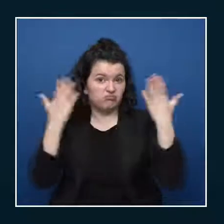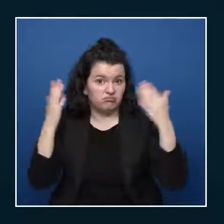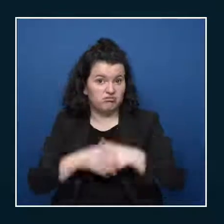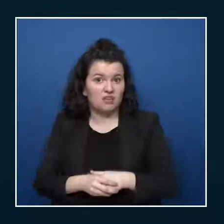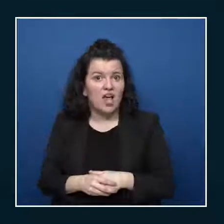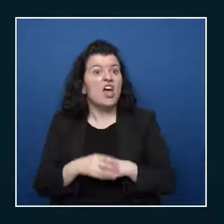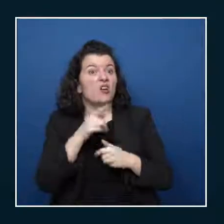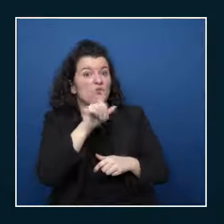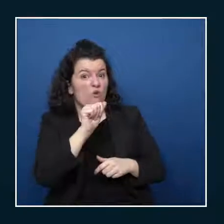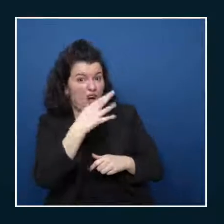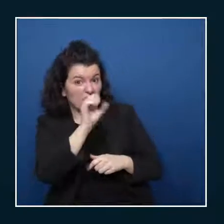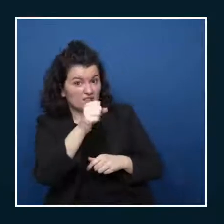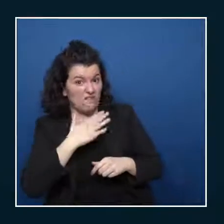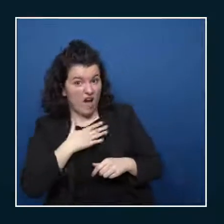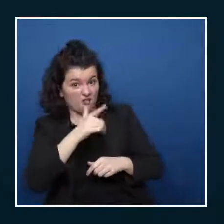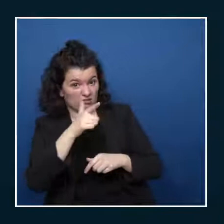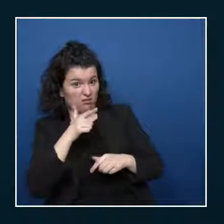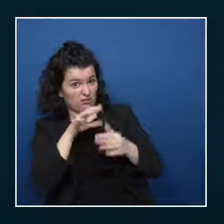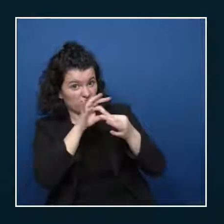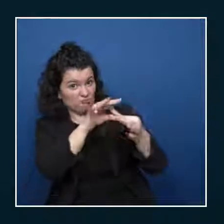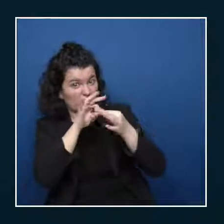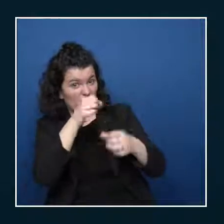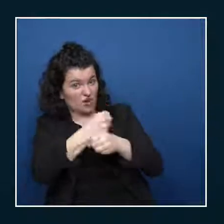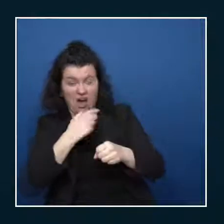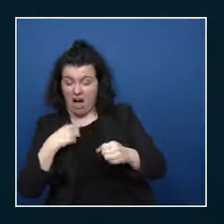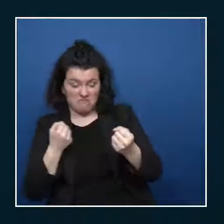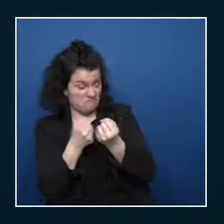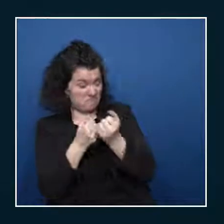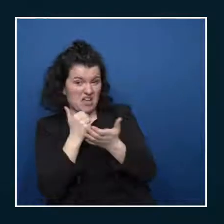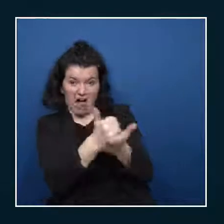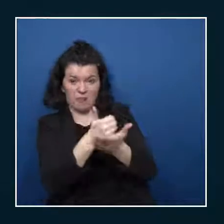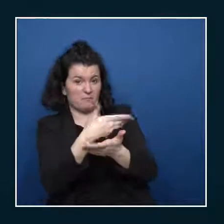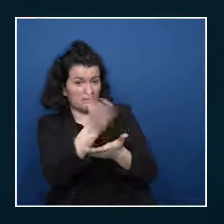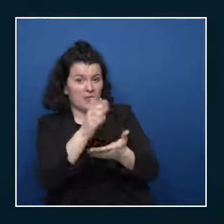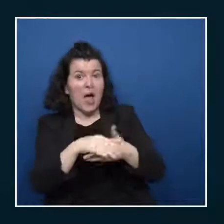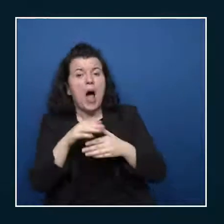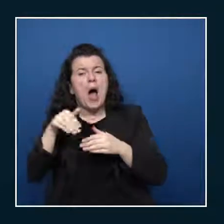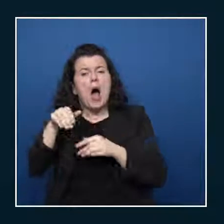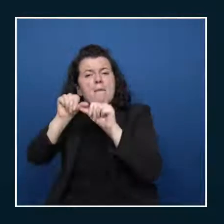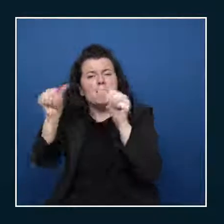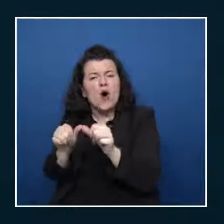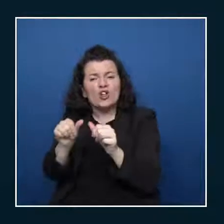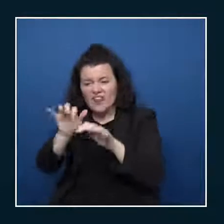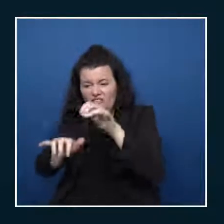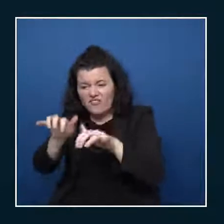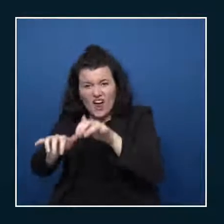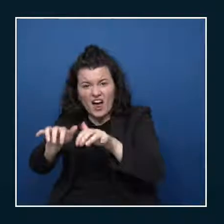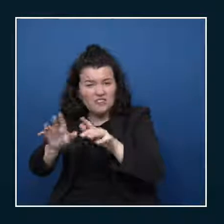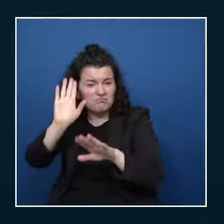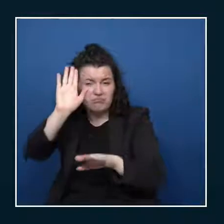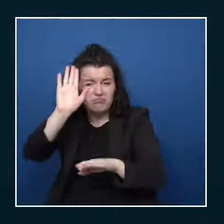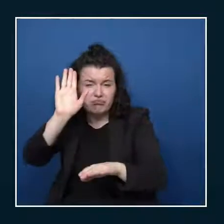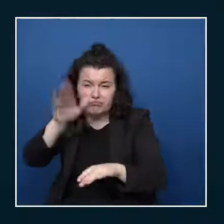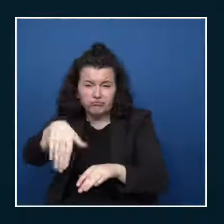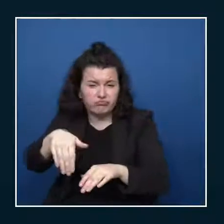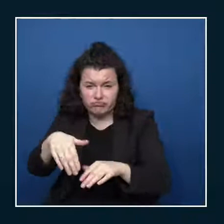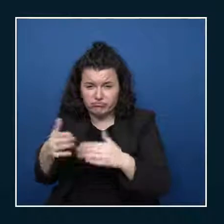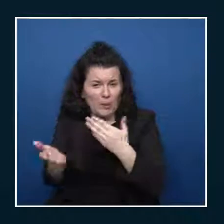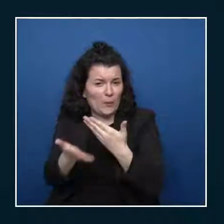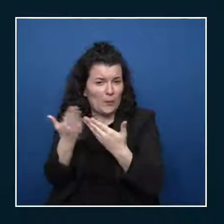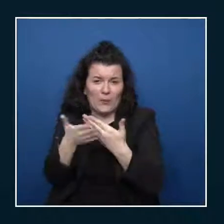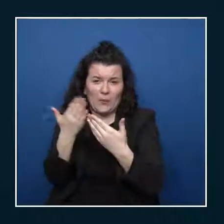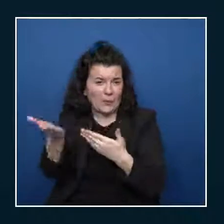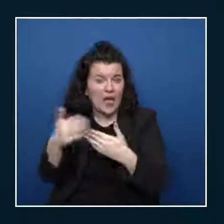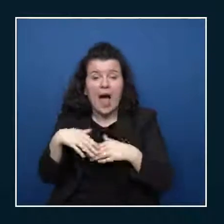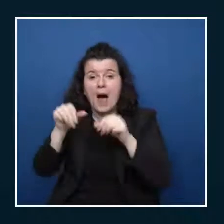with me, dude, I would totally help with that. And the model's easy to write. I literally have code that detects. I have a model